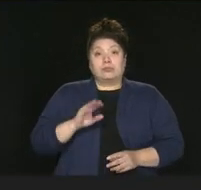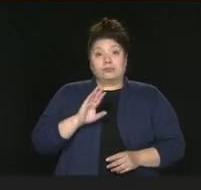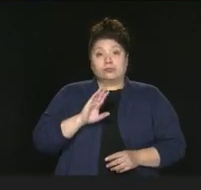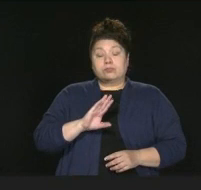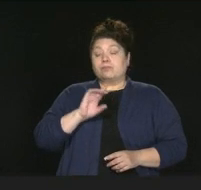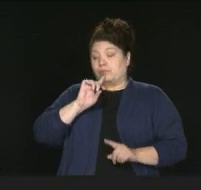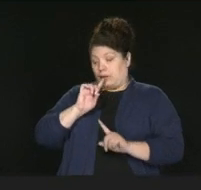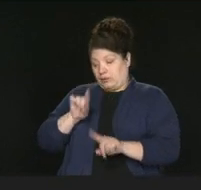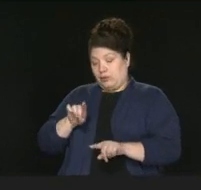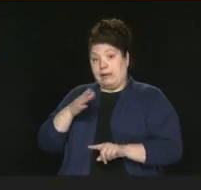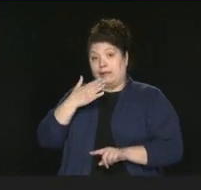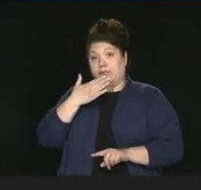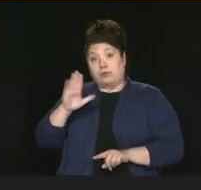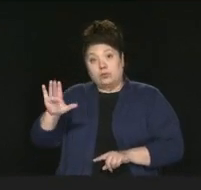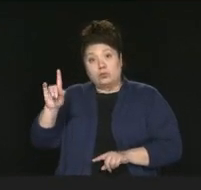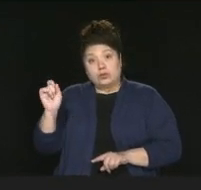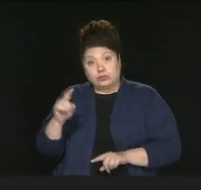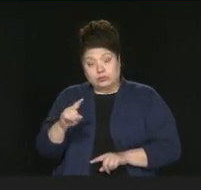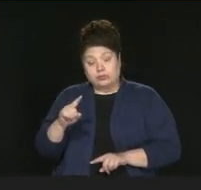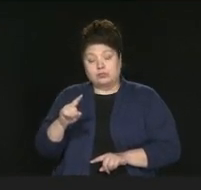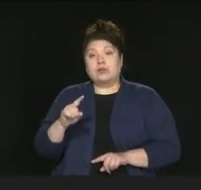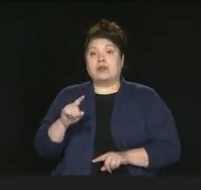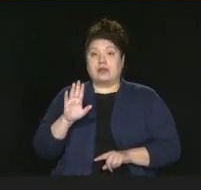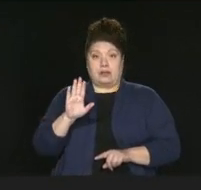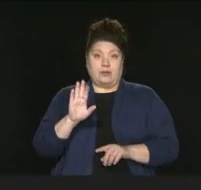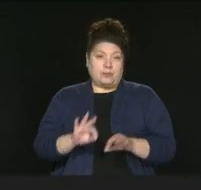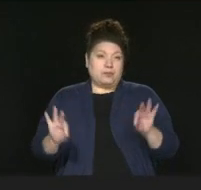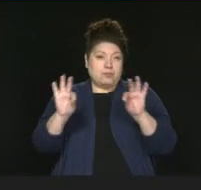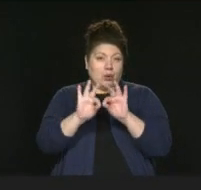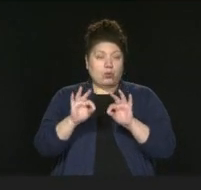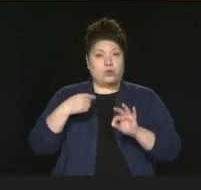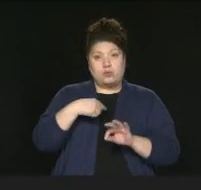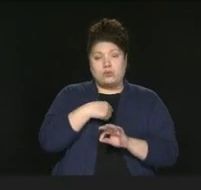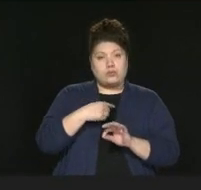important part of our plan to help all Canadians,